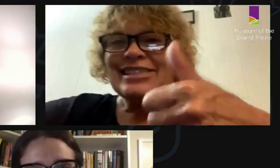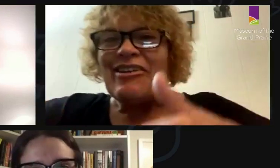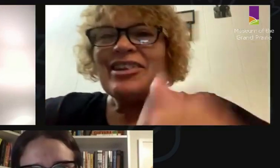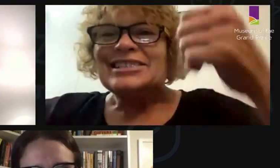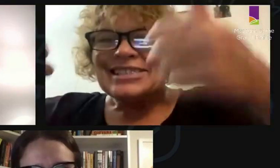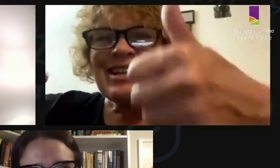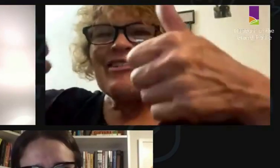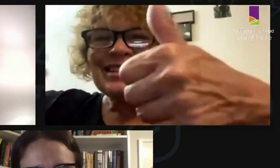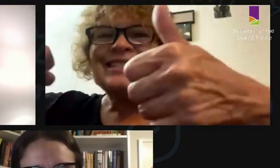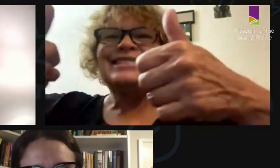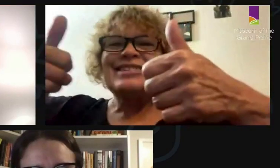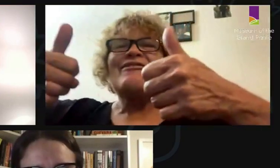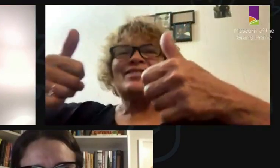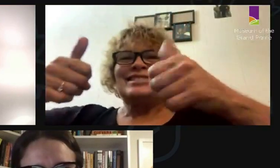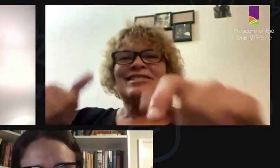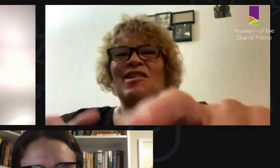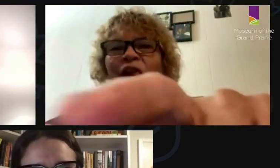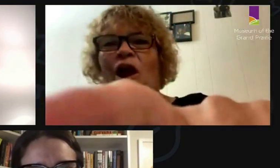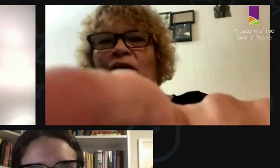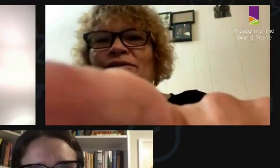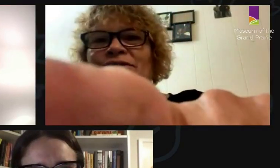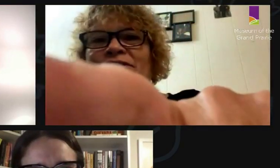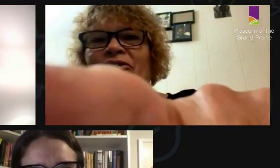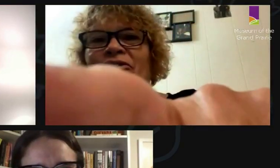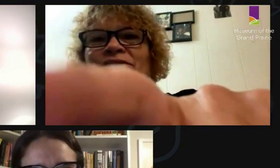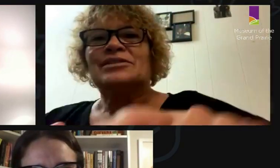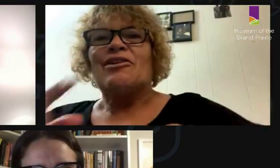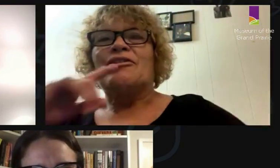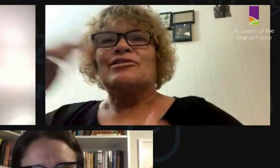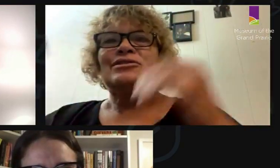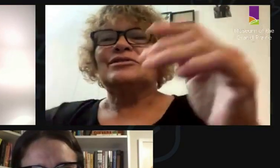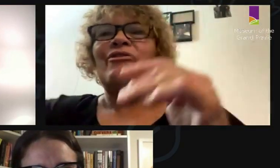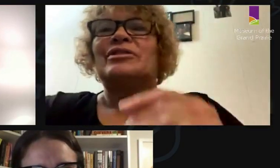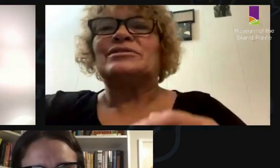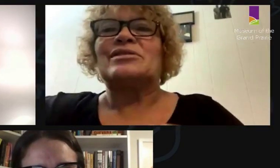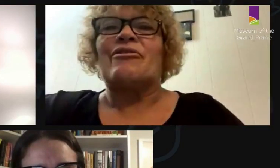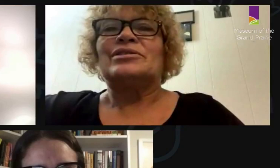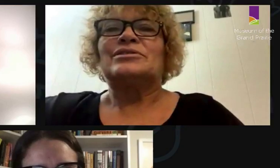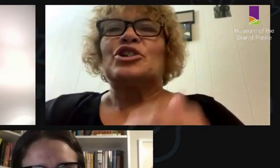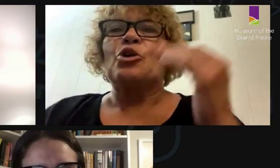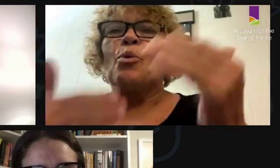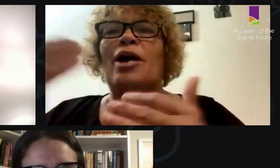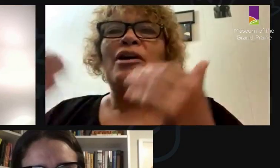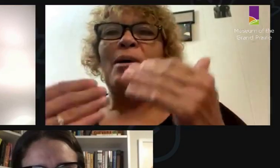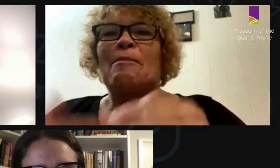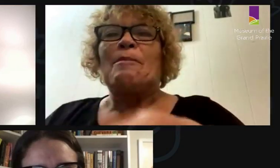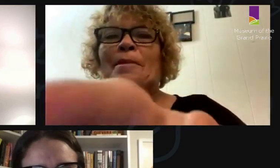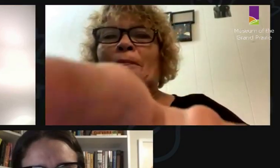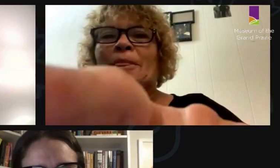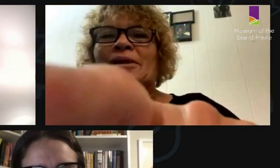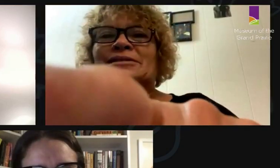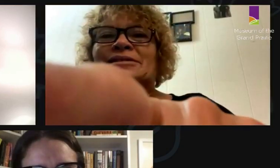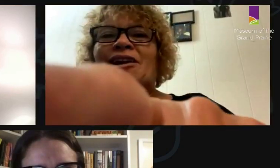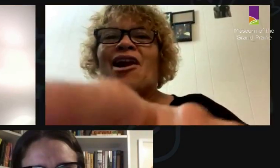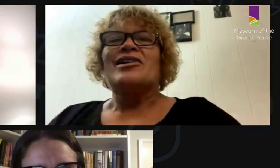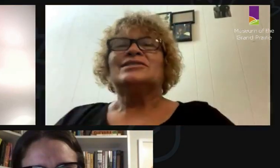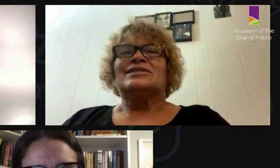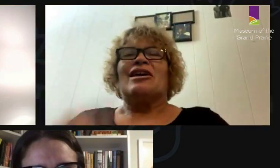ASL interpretation. Really appreciate that also. And hope to see you all at future